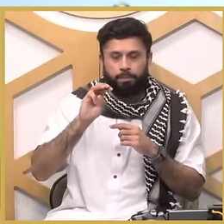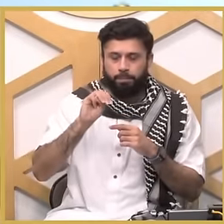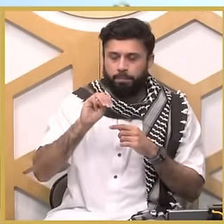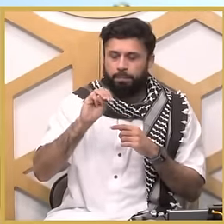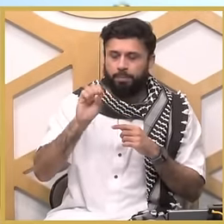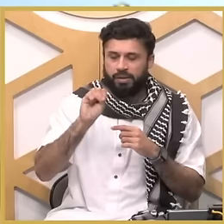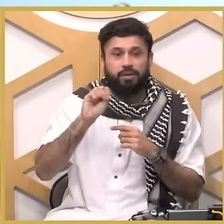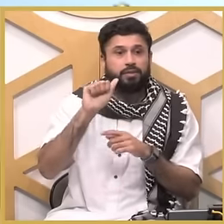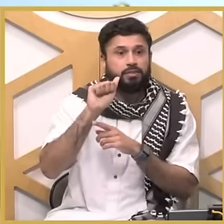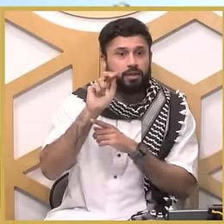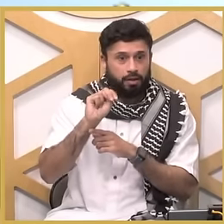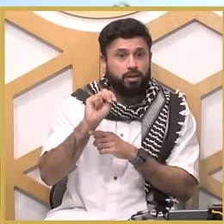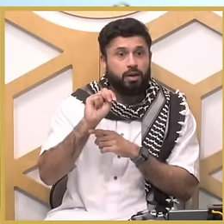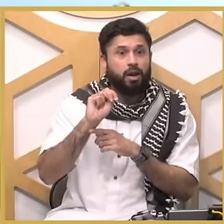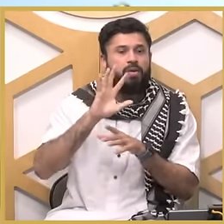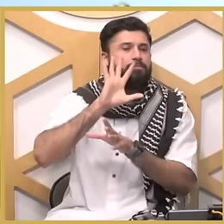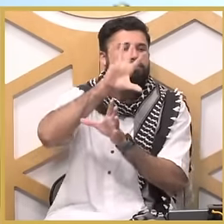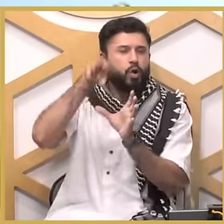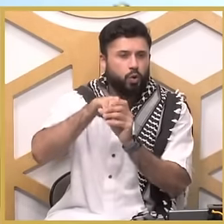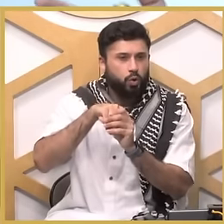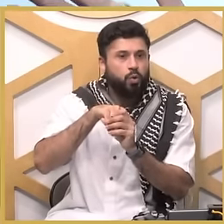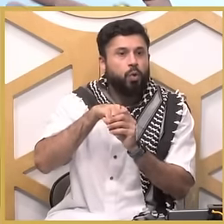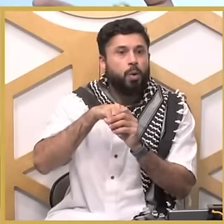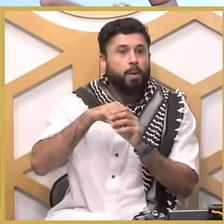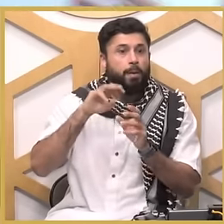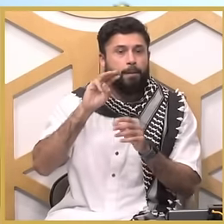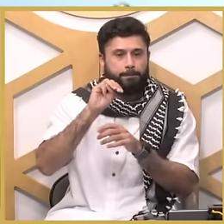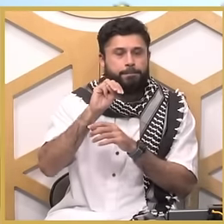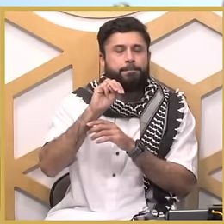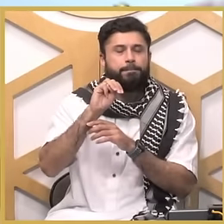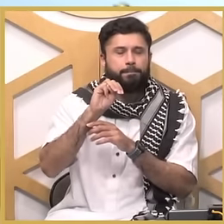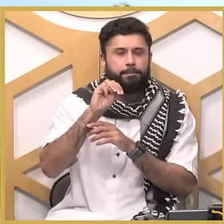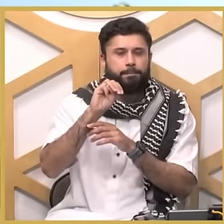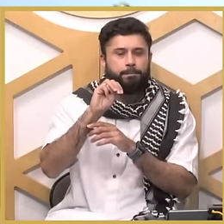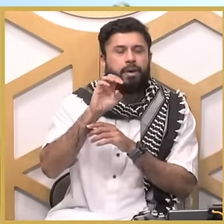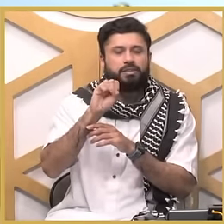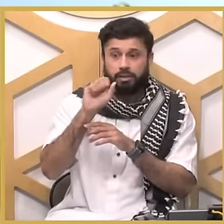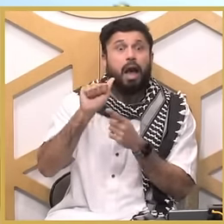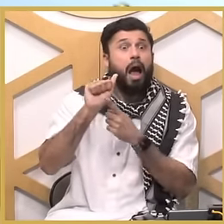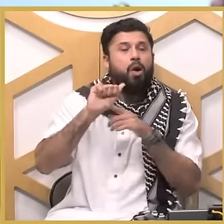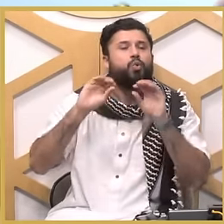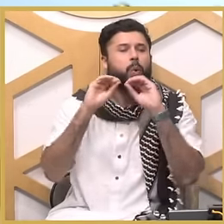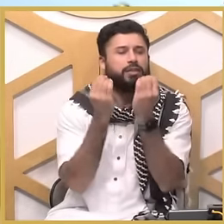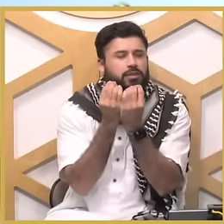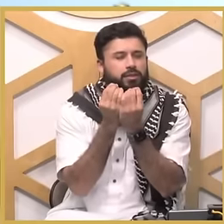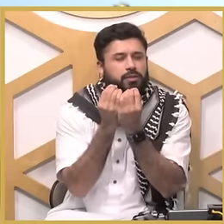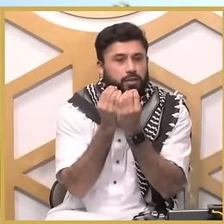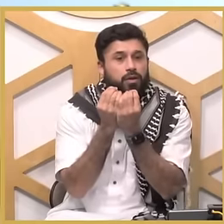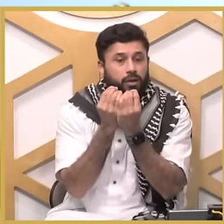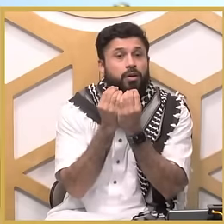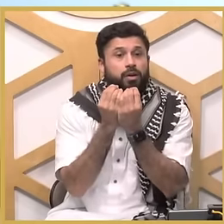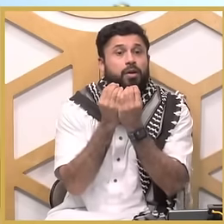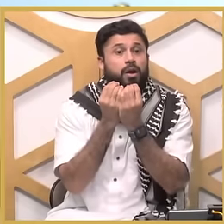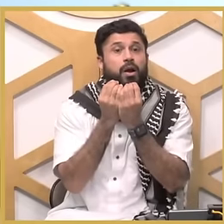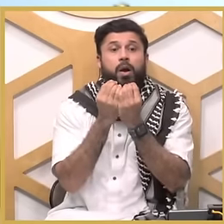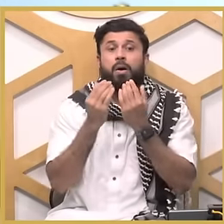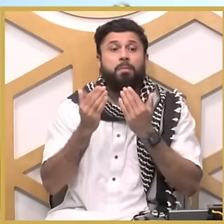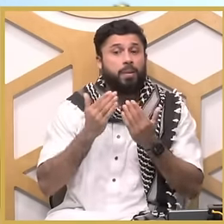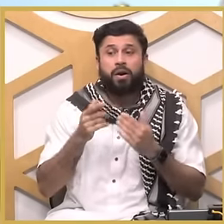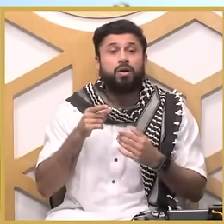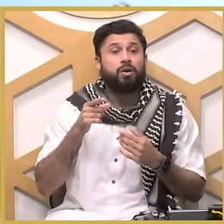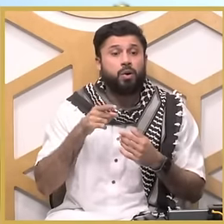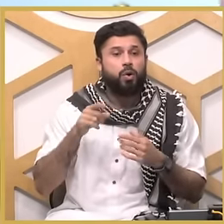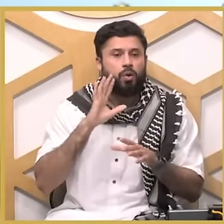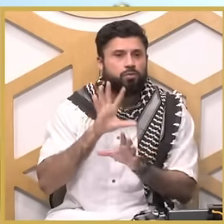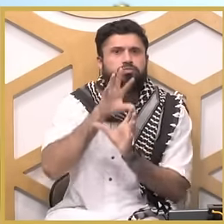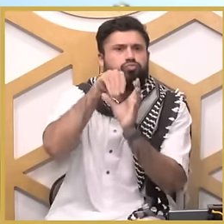you know what? That was a terrible experience, and then they just kind of disappear. Show up at Taraweeh every once in a while. Show up at Eid and take our parking spots, right? Yeah.